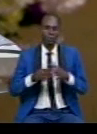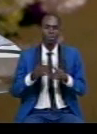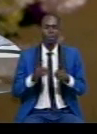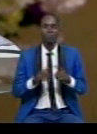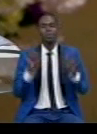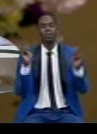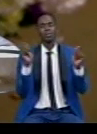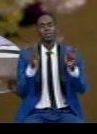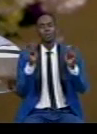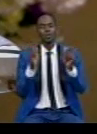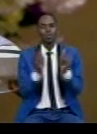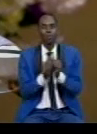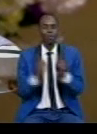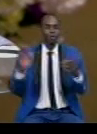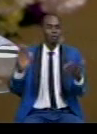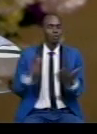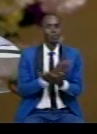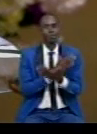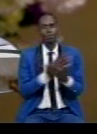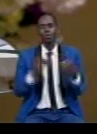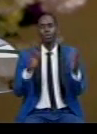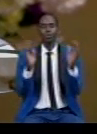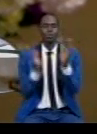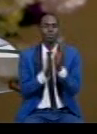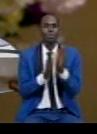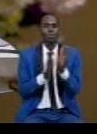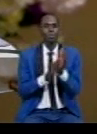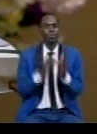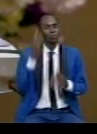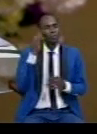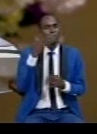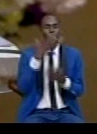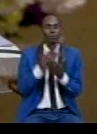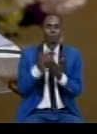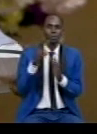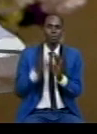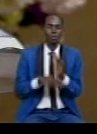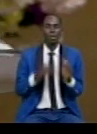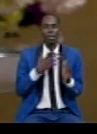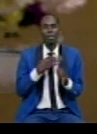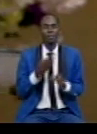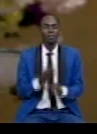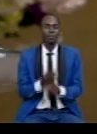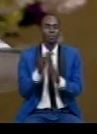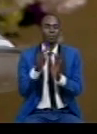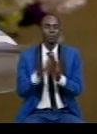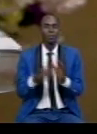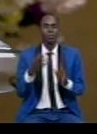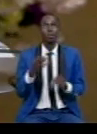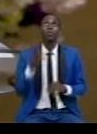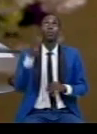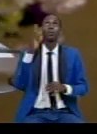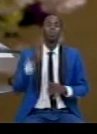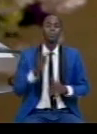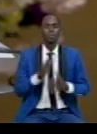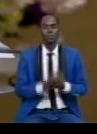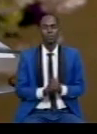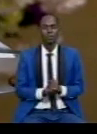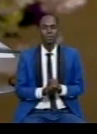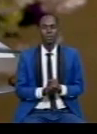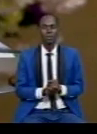with songs of praise to the goodness and faithfulness of the unfailing God.